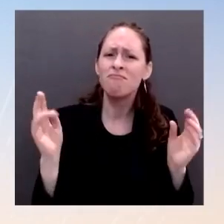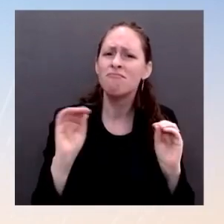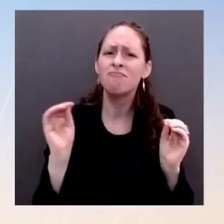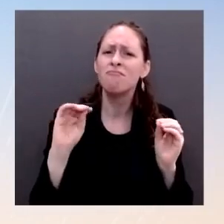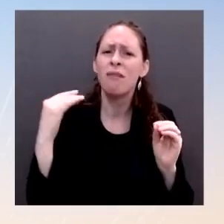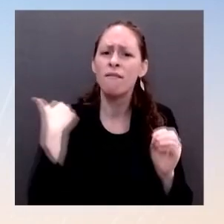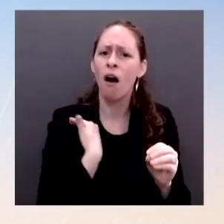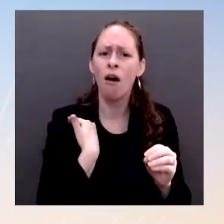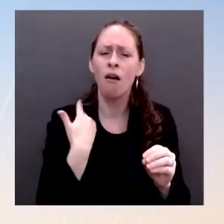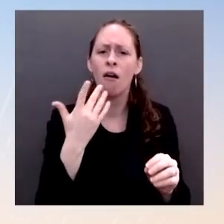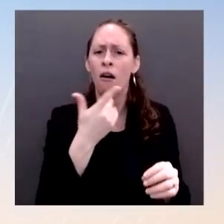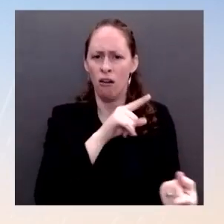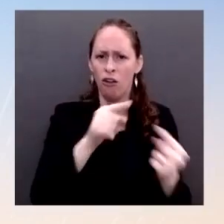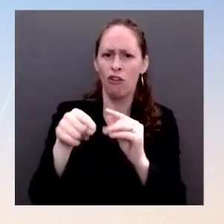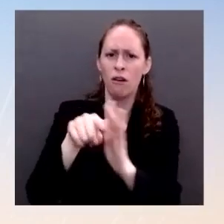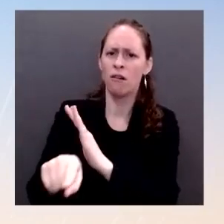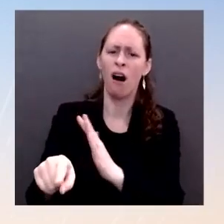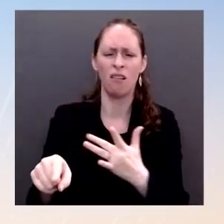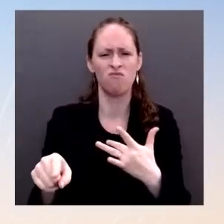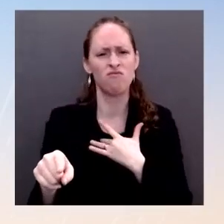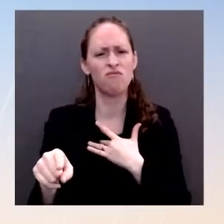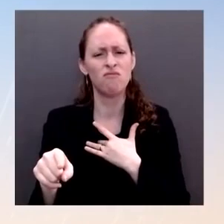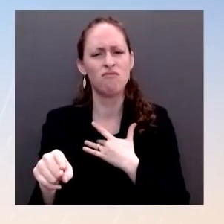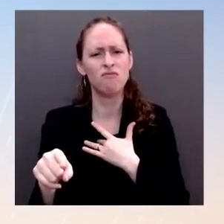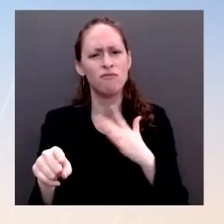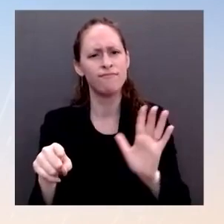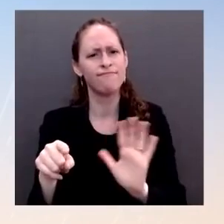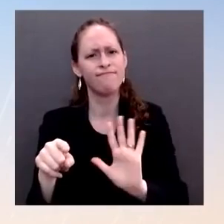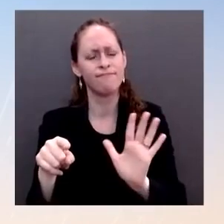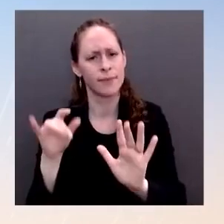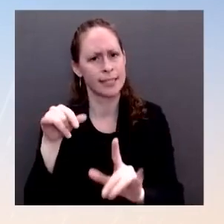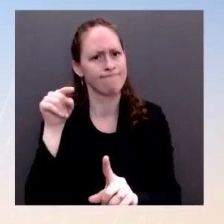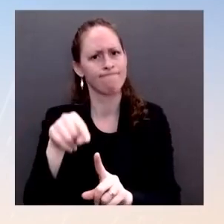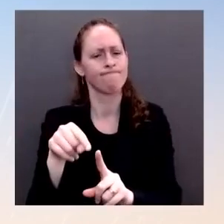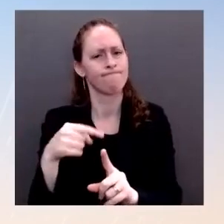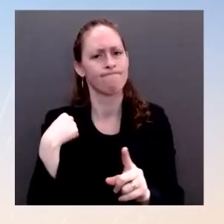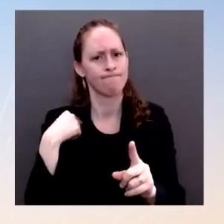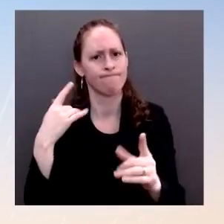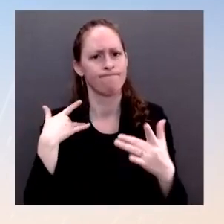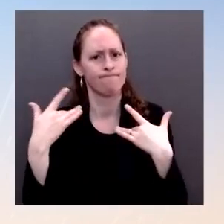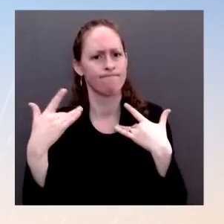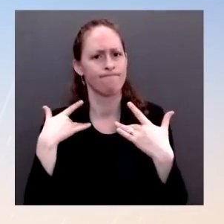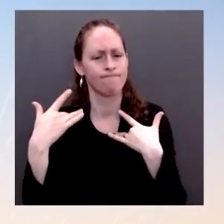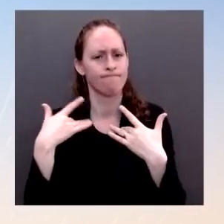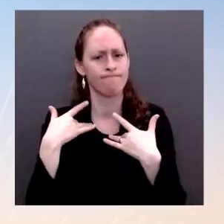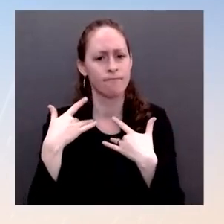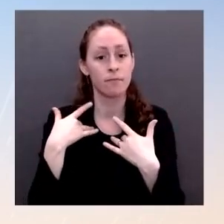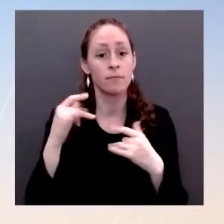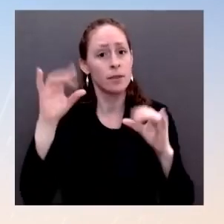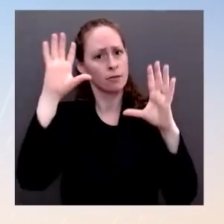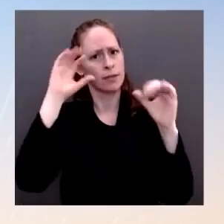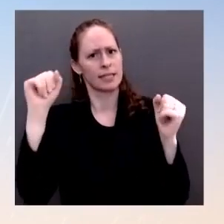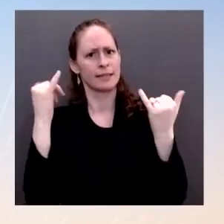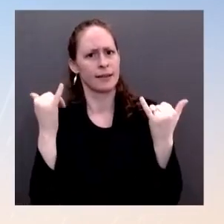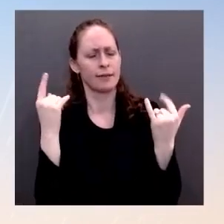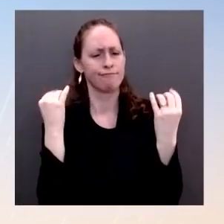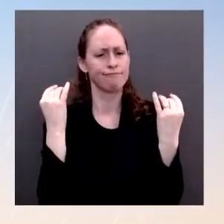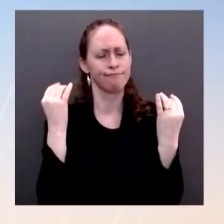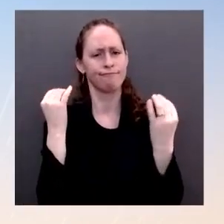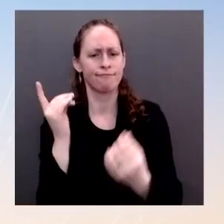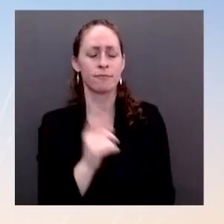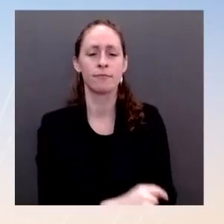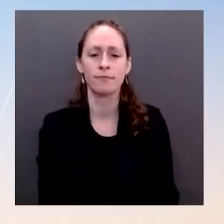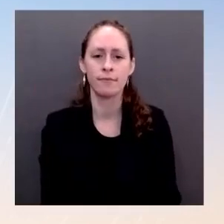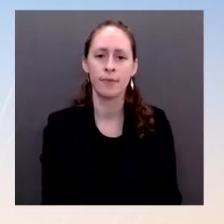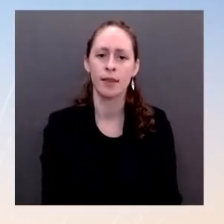that. Obviously, you know our focus and the president's focus, which is from the very beginning, he established new interim guidance